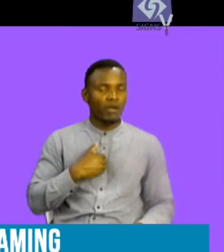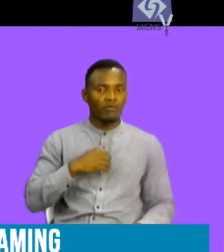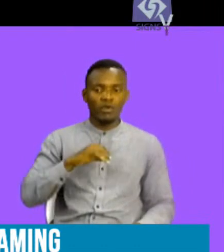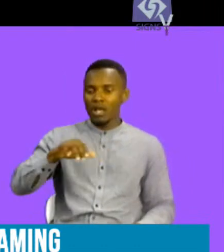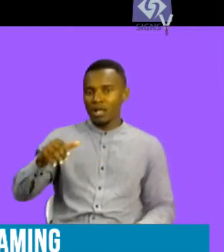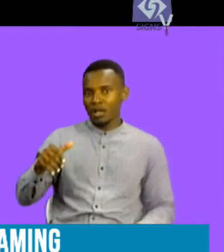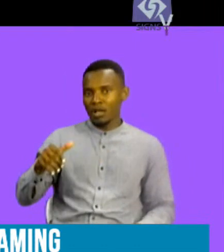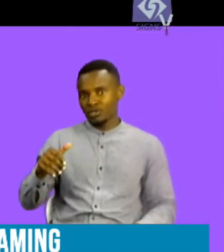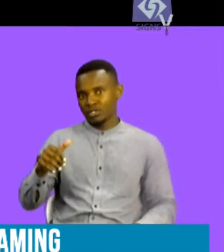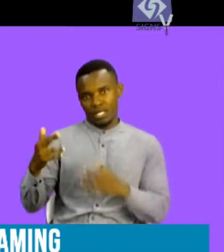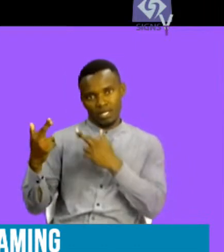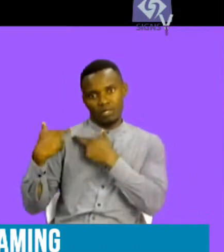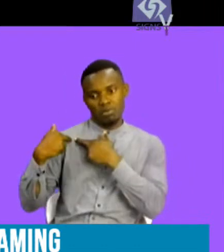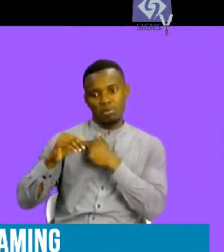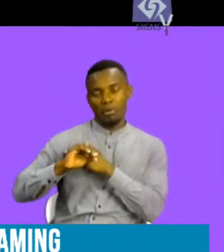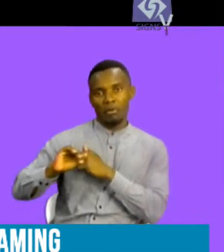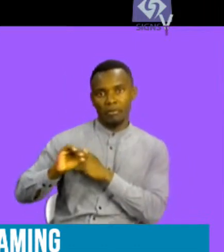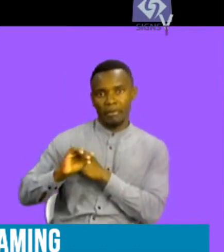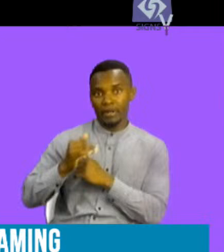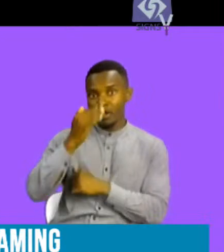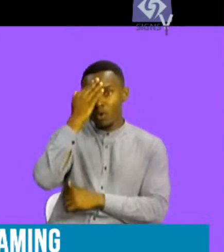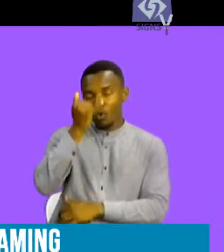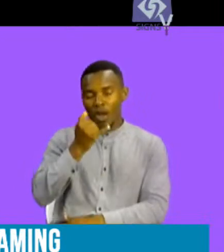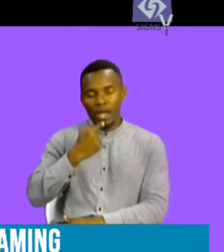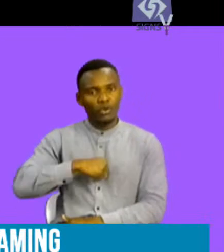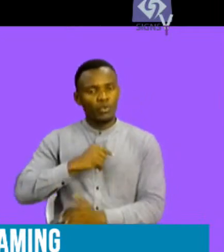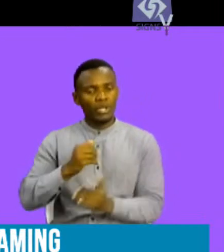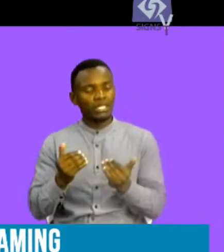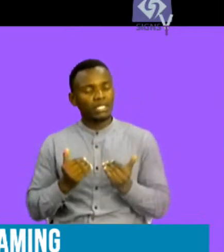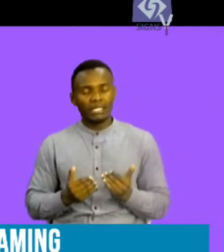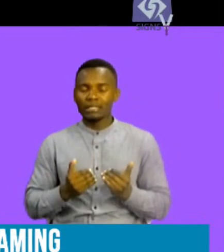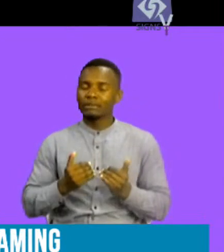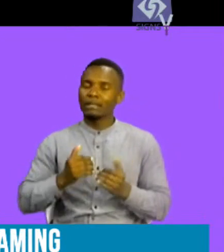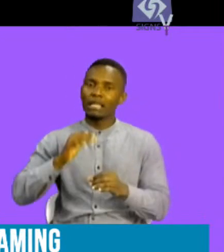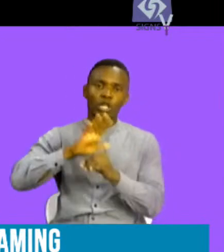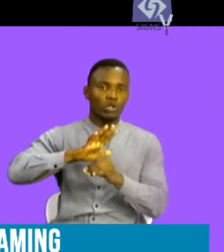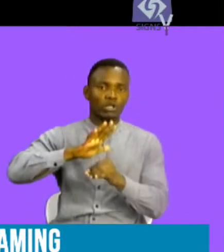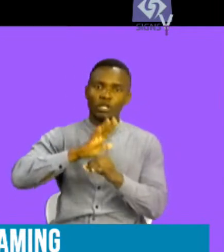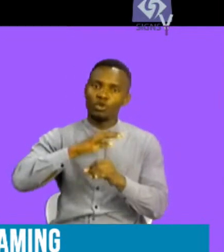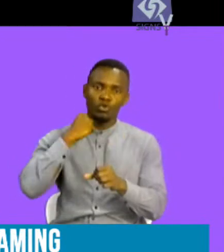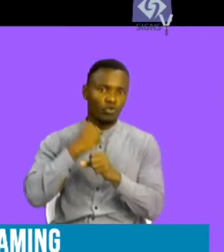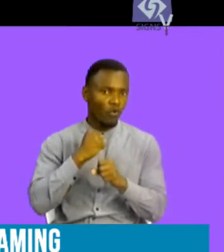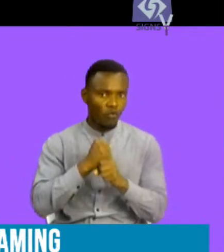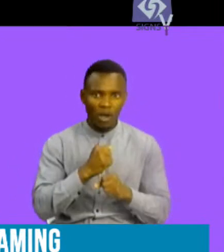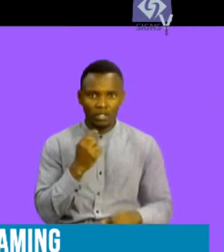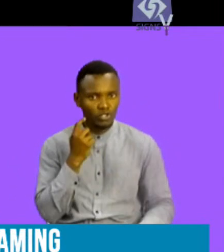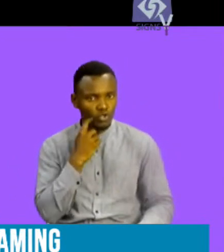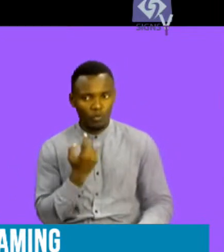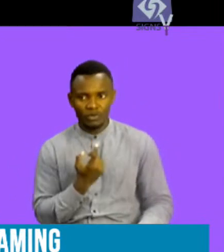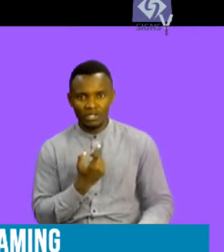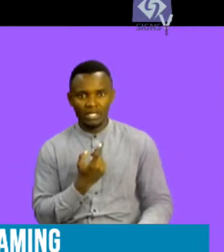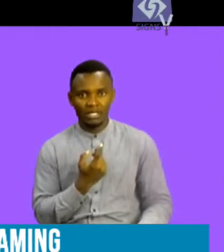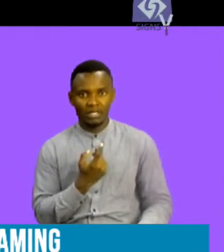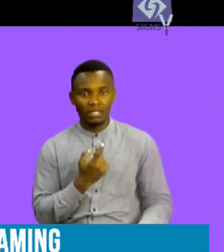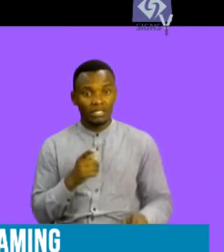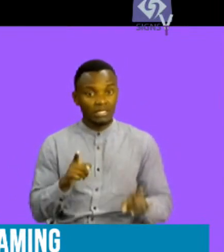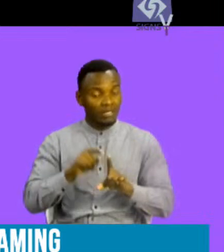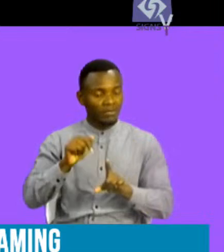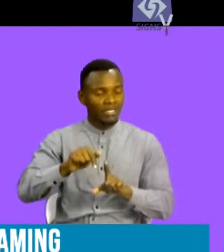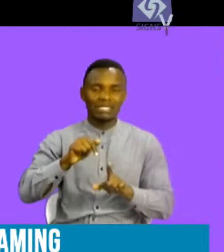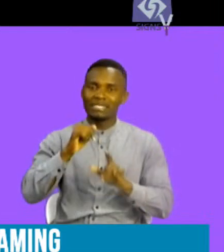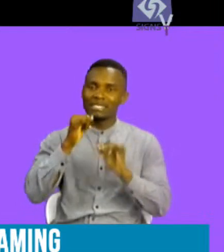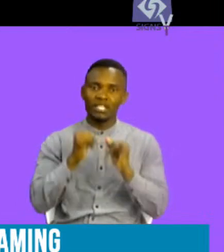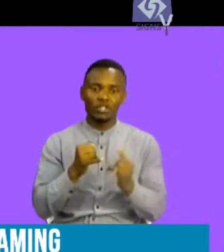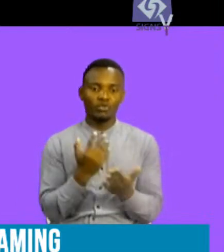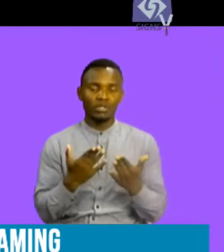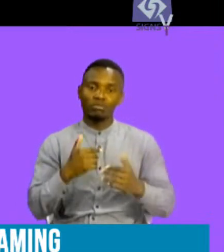play. Yes. Because we need a lot of sessions, a lot of workshops. You see, it is just like a new thing that has just come in.